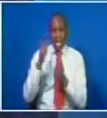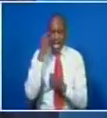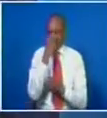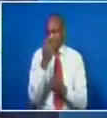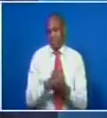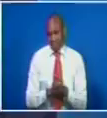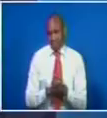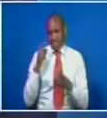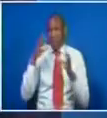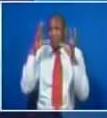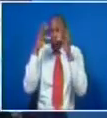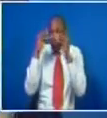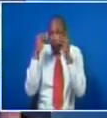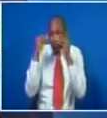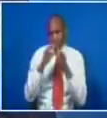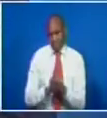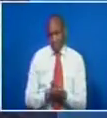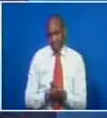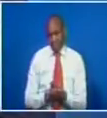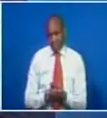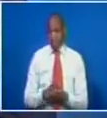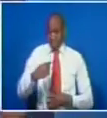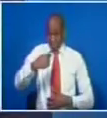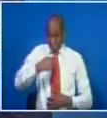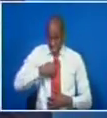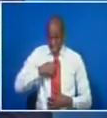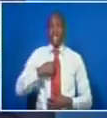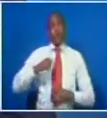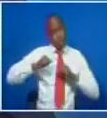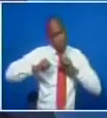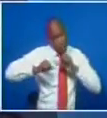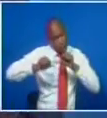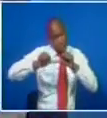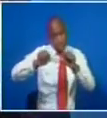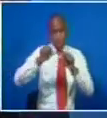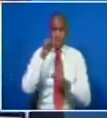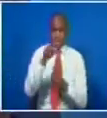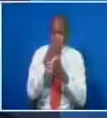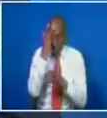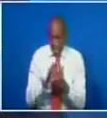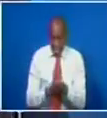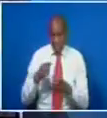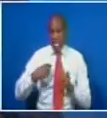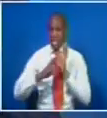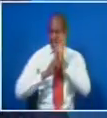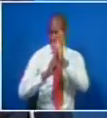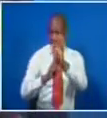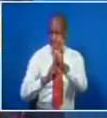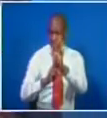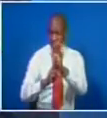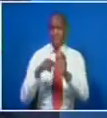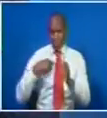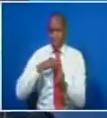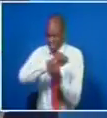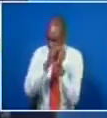eyes. Now, I have continued on this because I represent the force for change